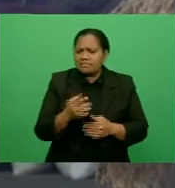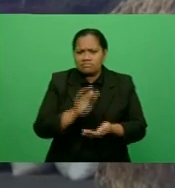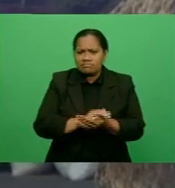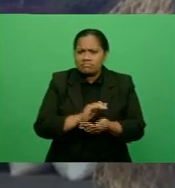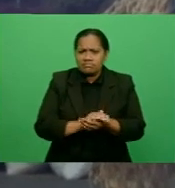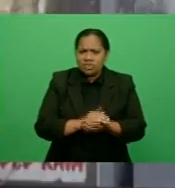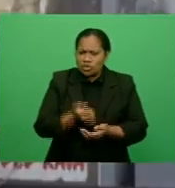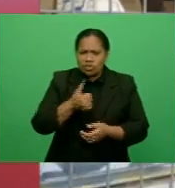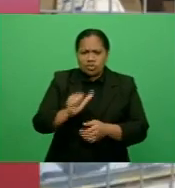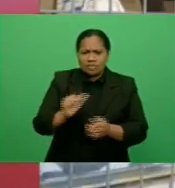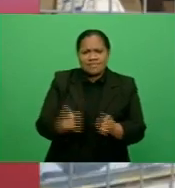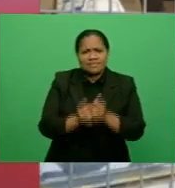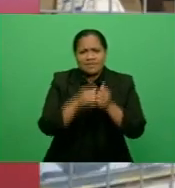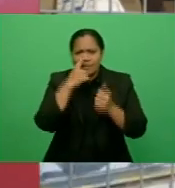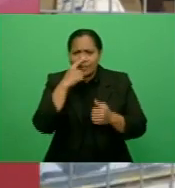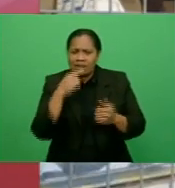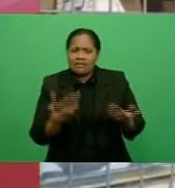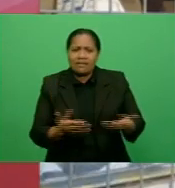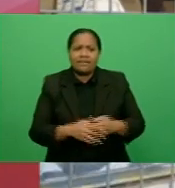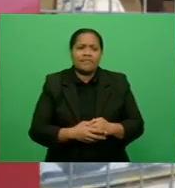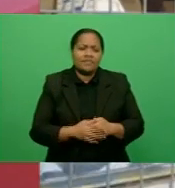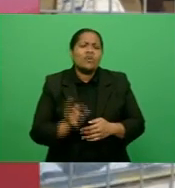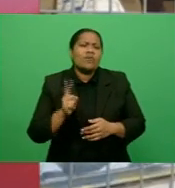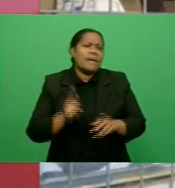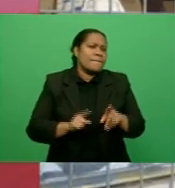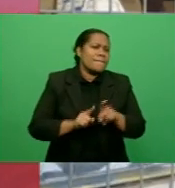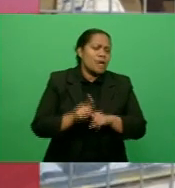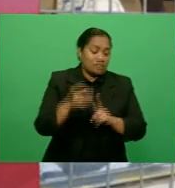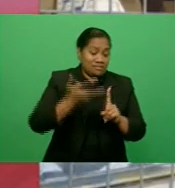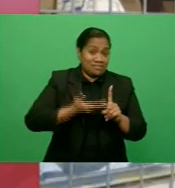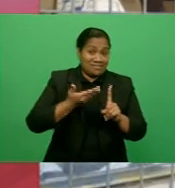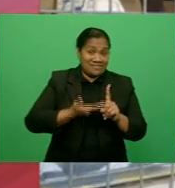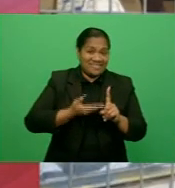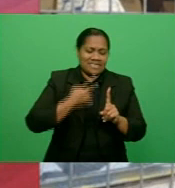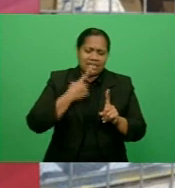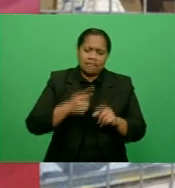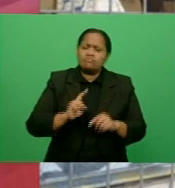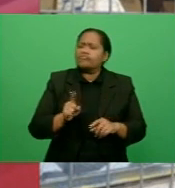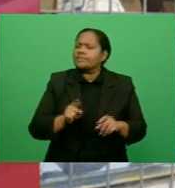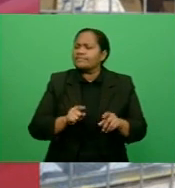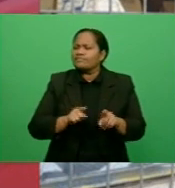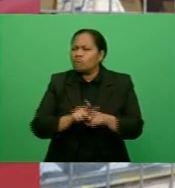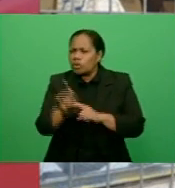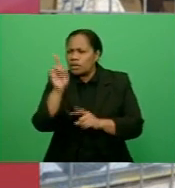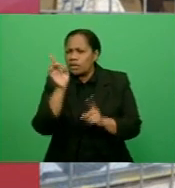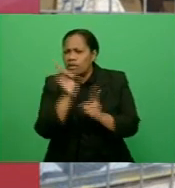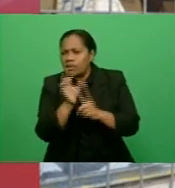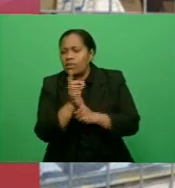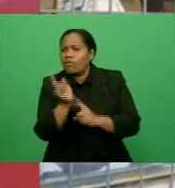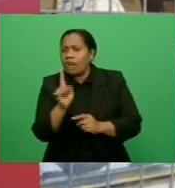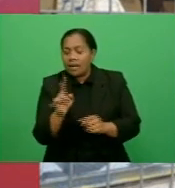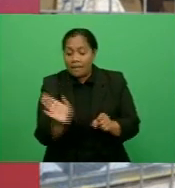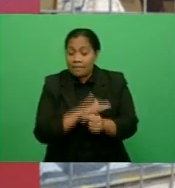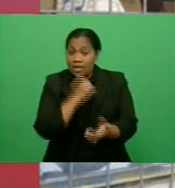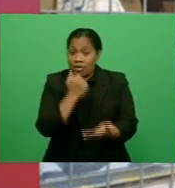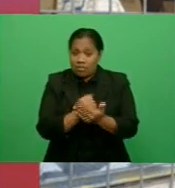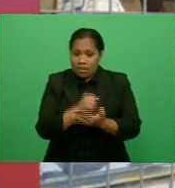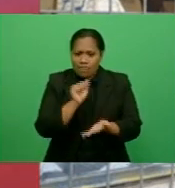compromised. I think what's most important is making sure that the proper standards